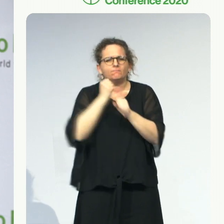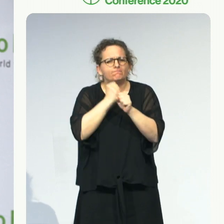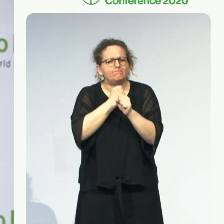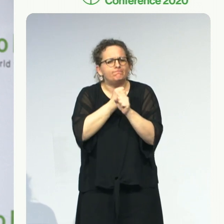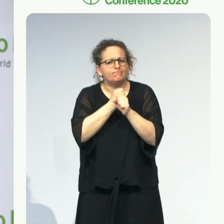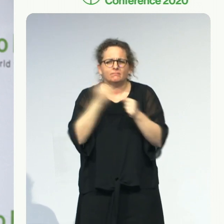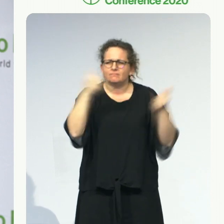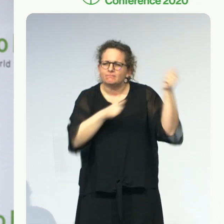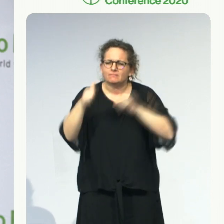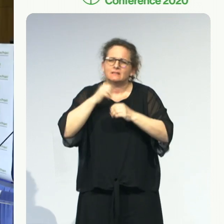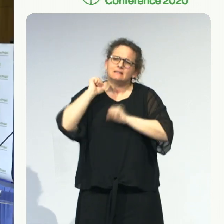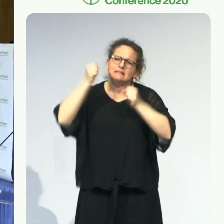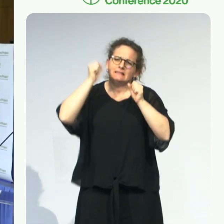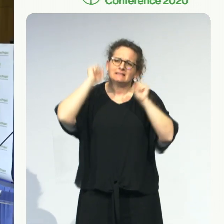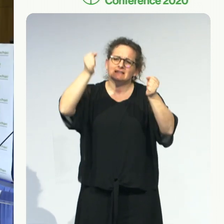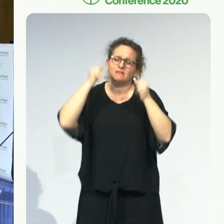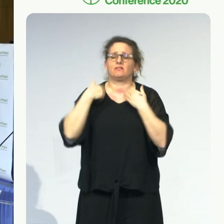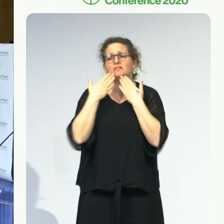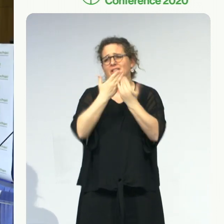much.